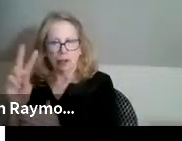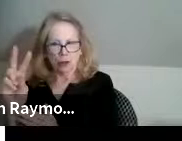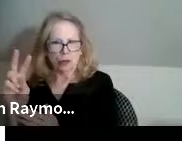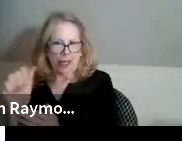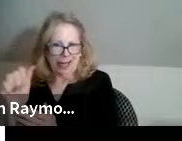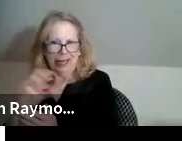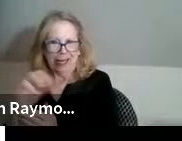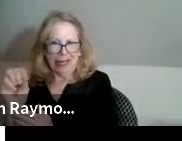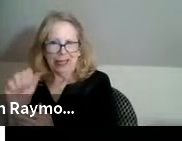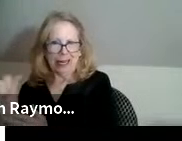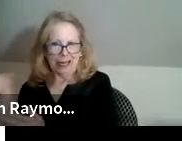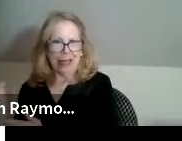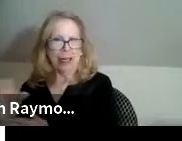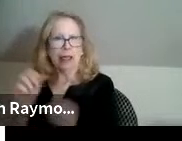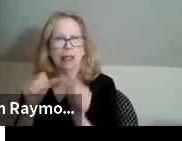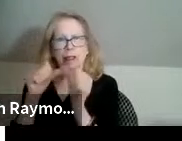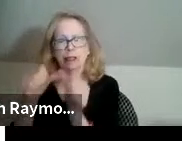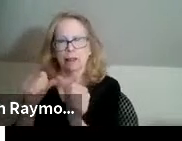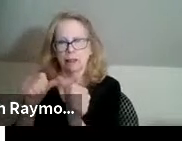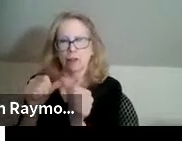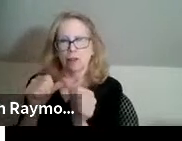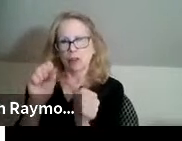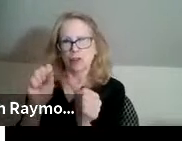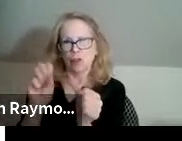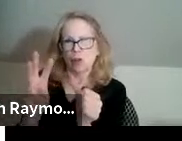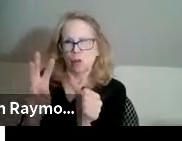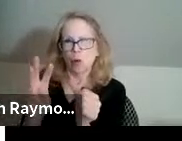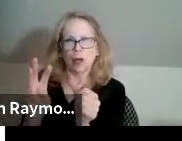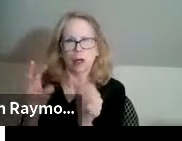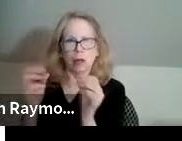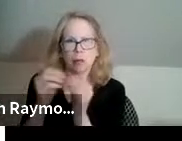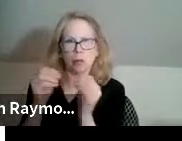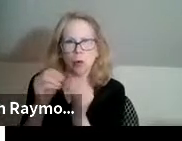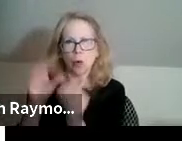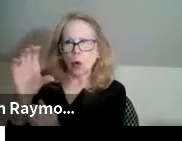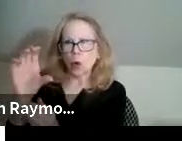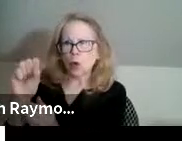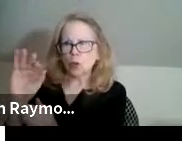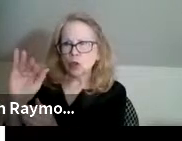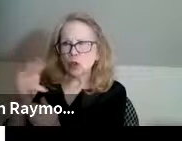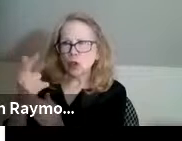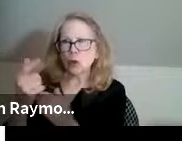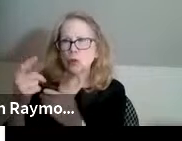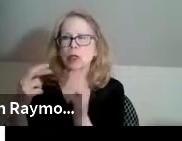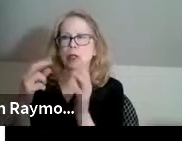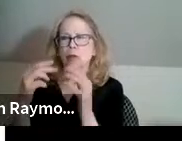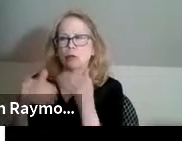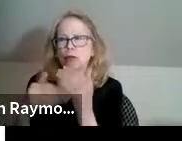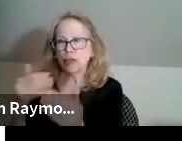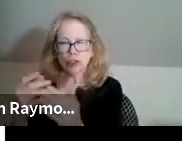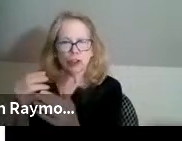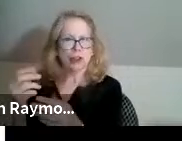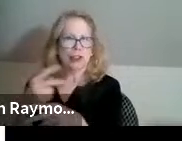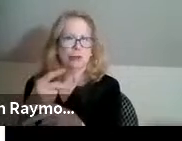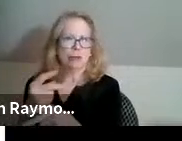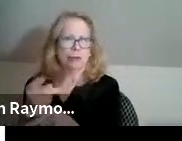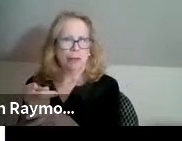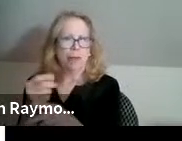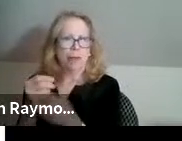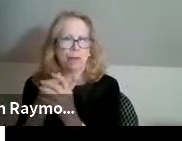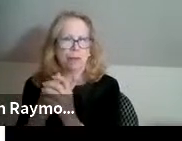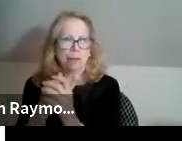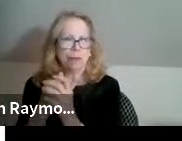requirements. Continuing the software scoping provisions on Chapter 19, slide 19, the next